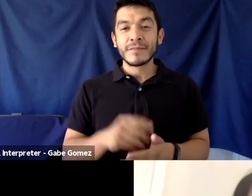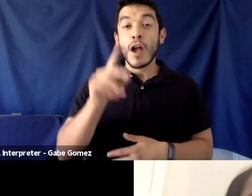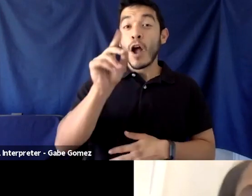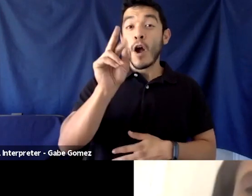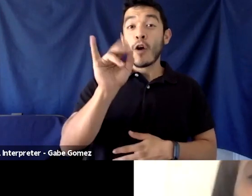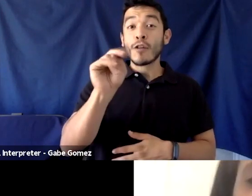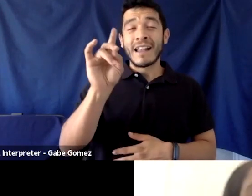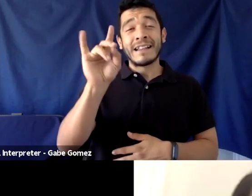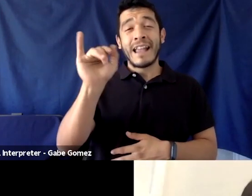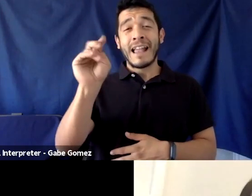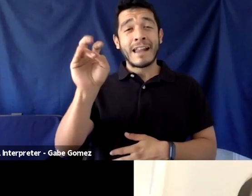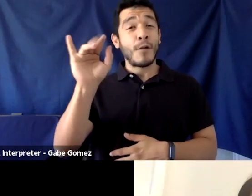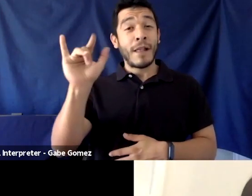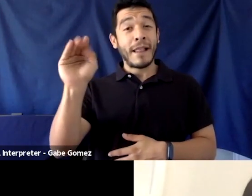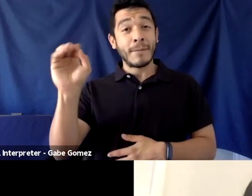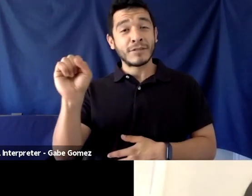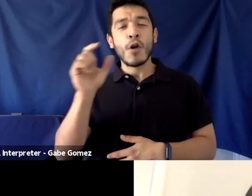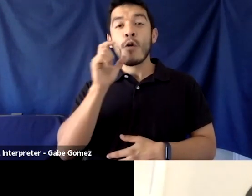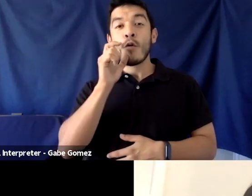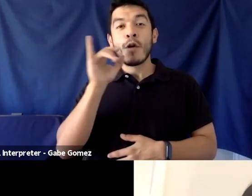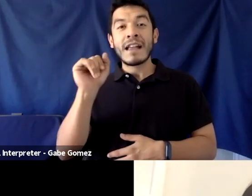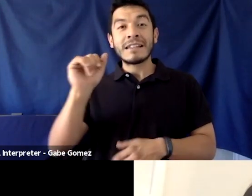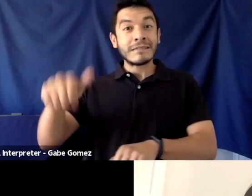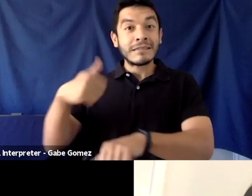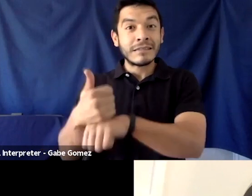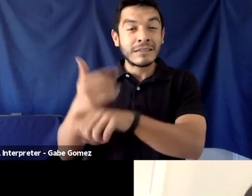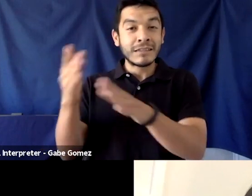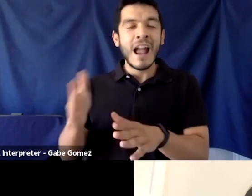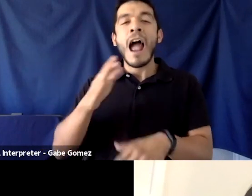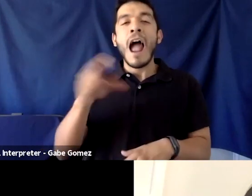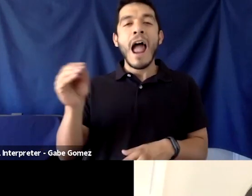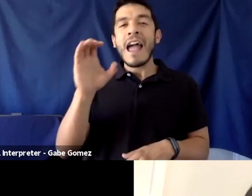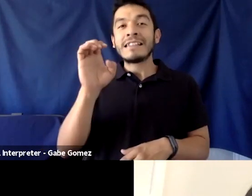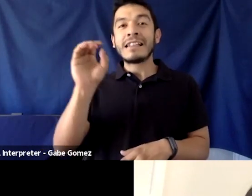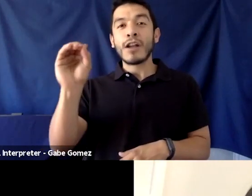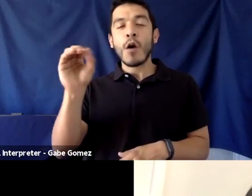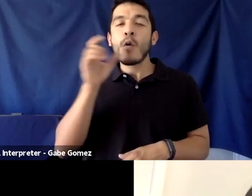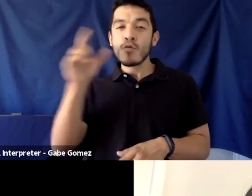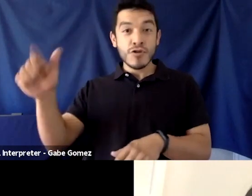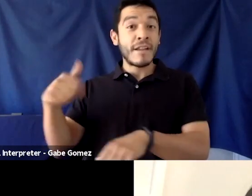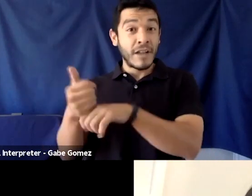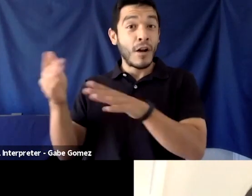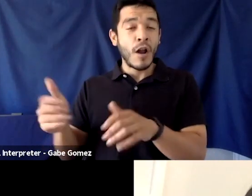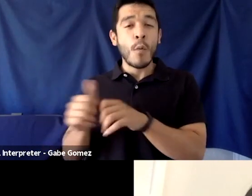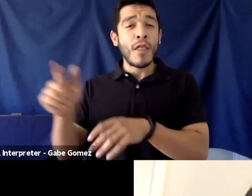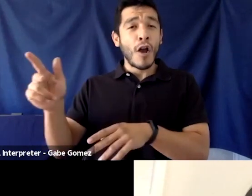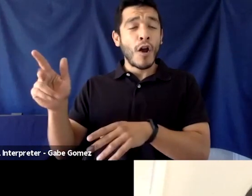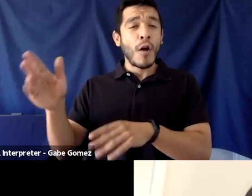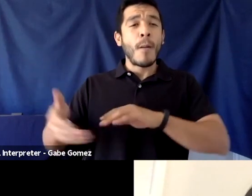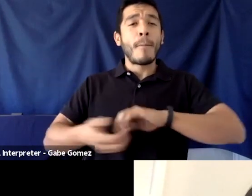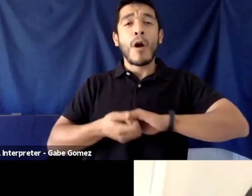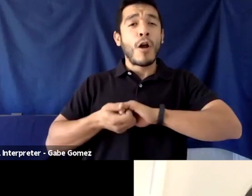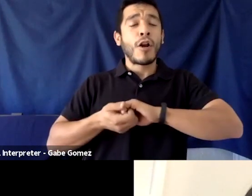Korin Diane Williams, who is the founder and CEO of Chronicle Media, which she co-founded with her partner, Monique Nash,